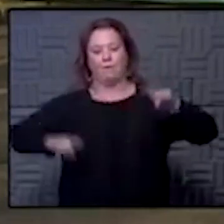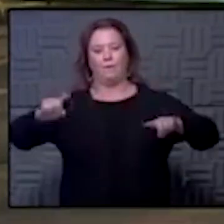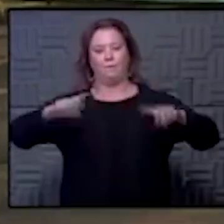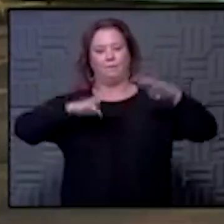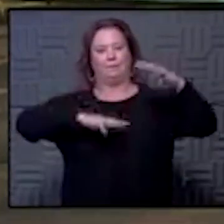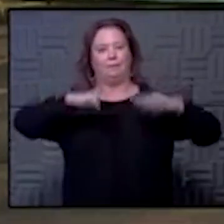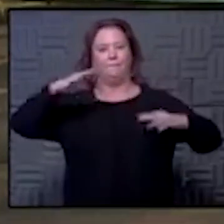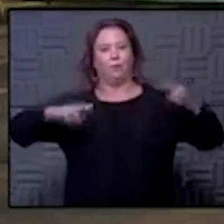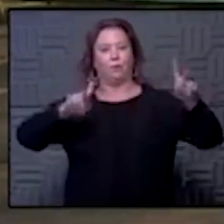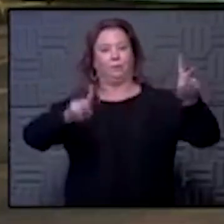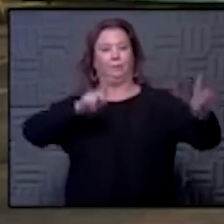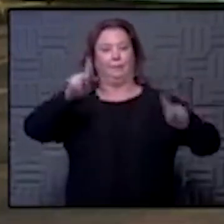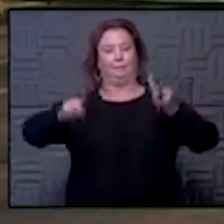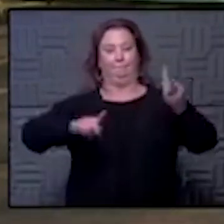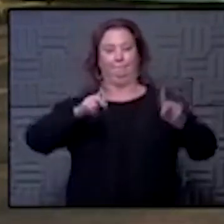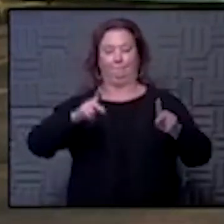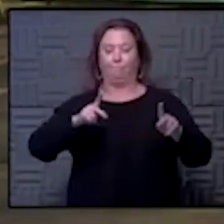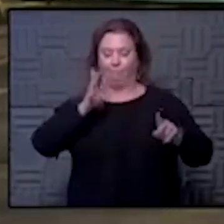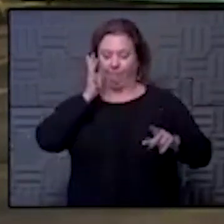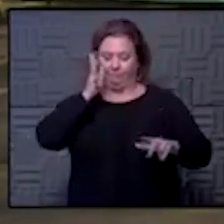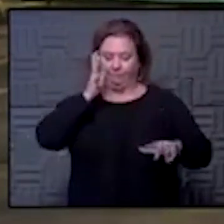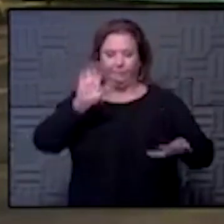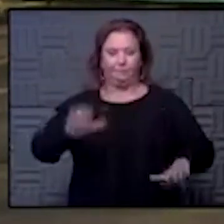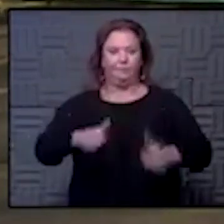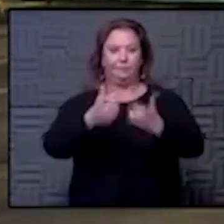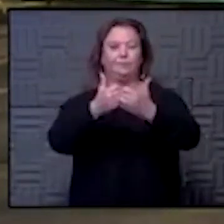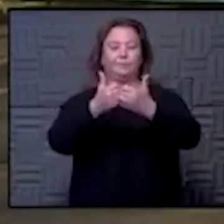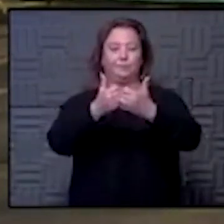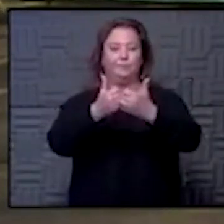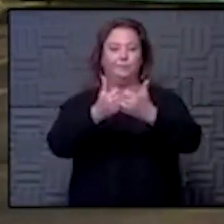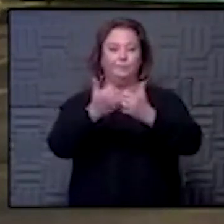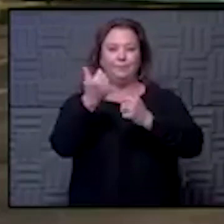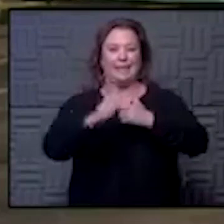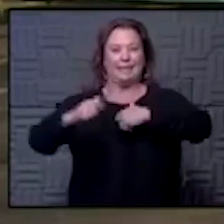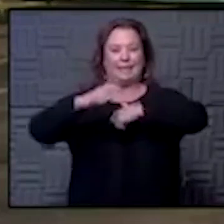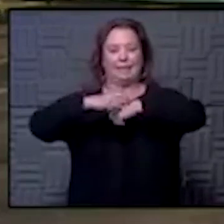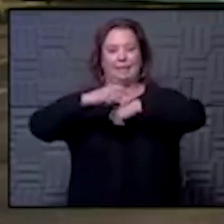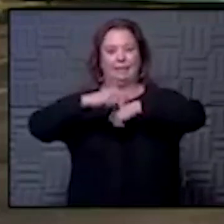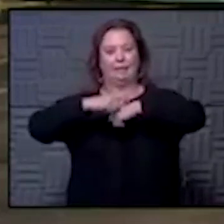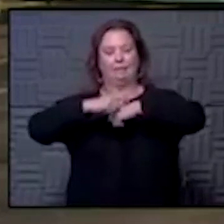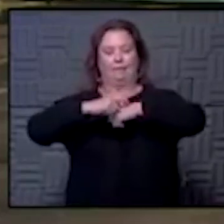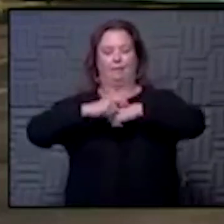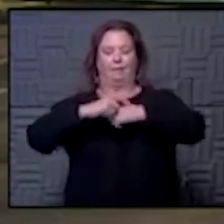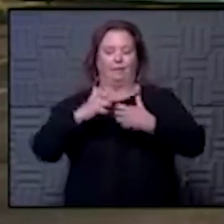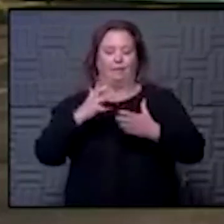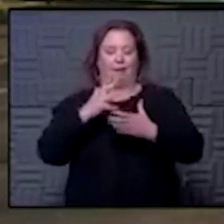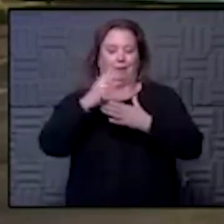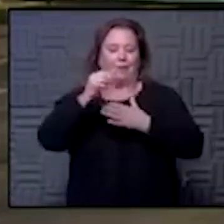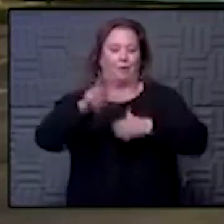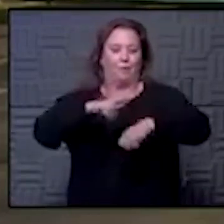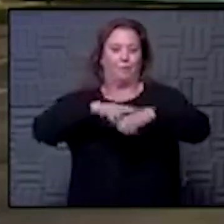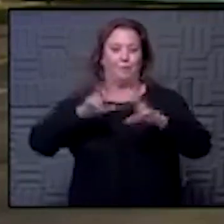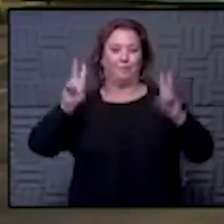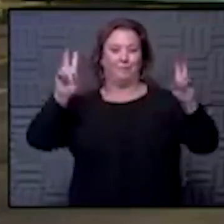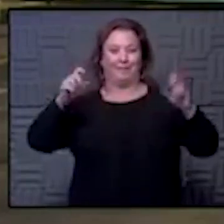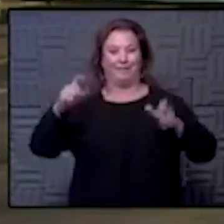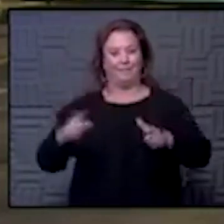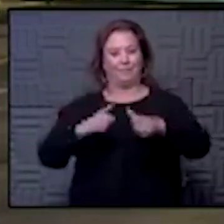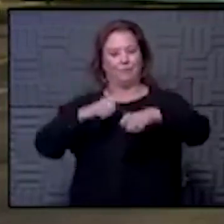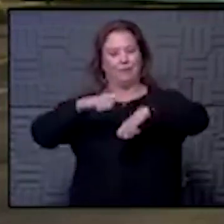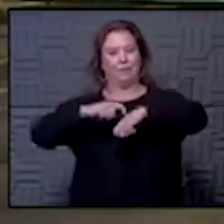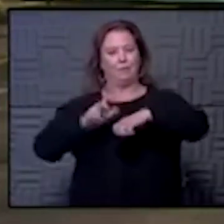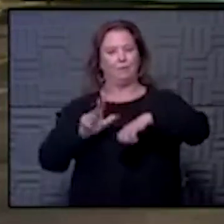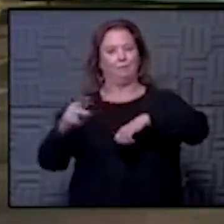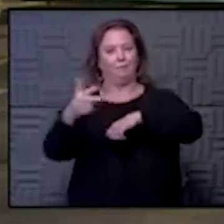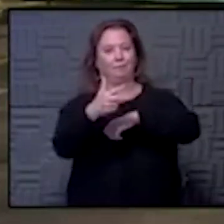people enrolling. But there's going to be challenges anytime you do something outside of our usual norm, and this is the first time we've ever used a mobile unit